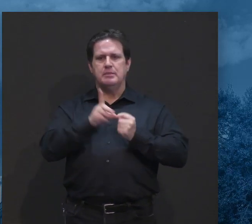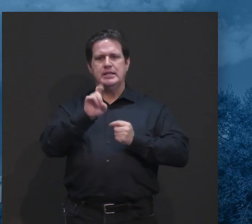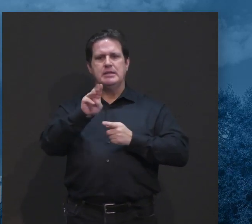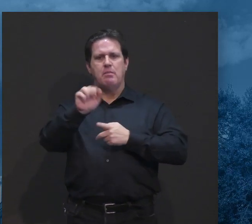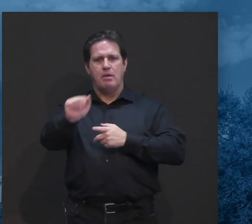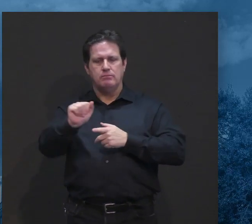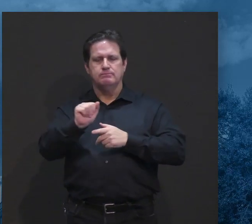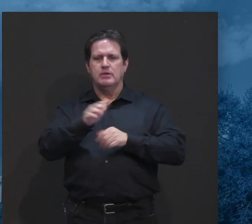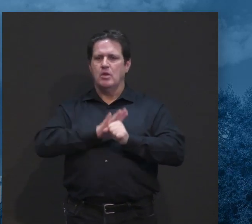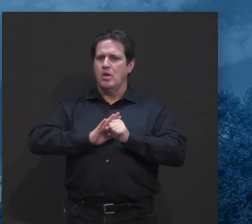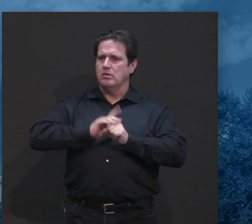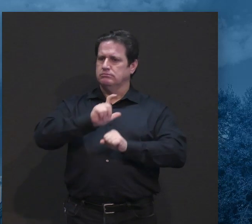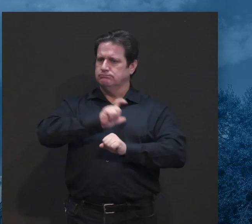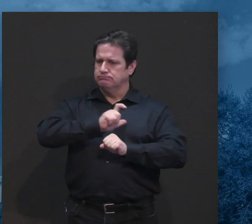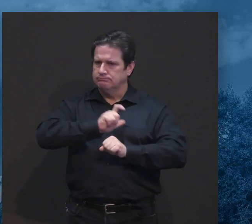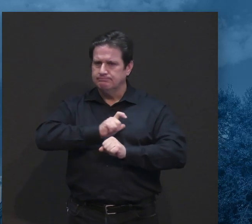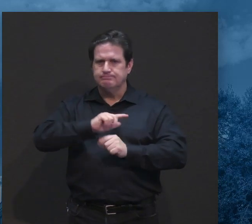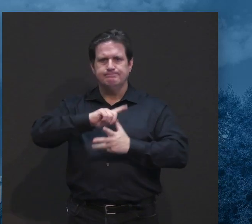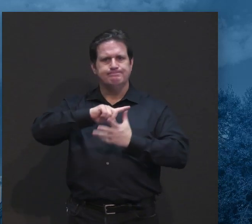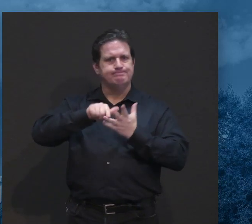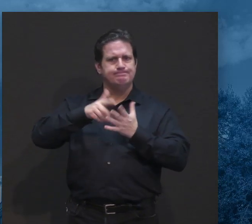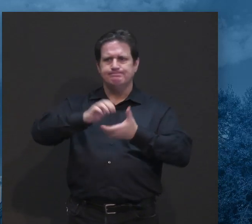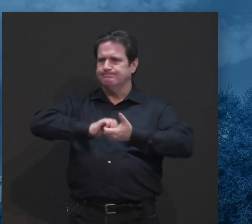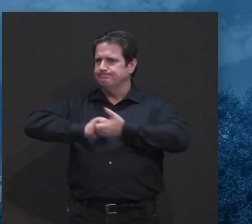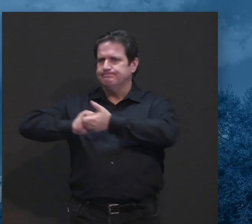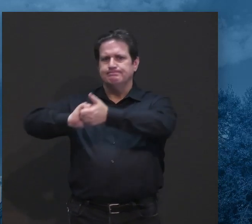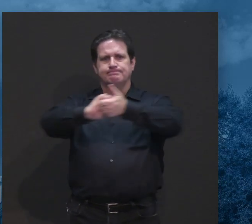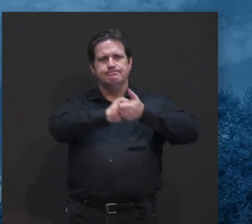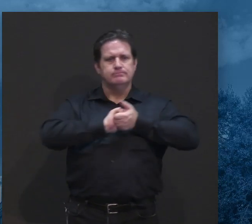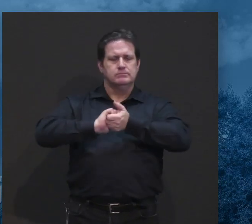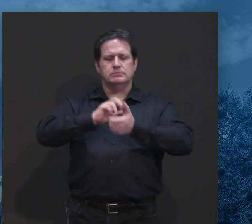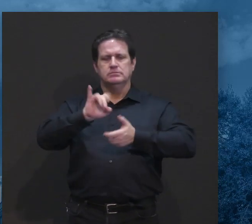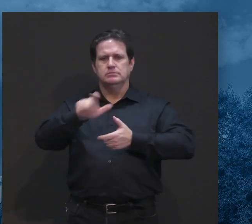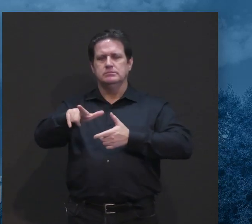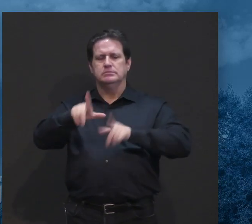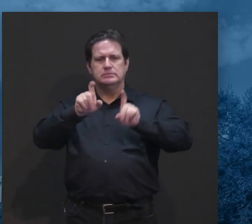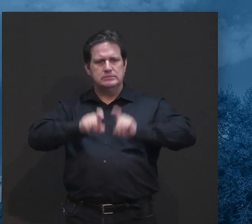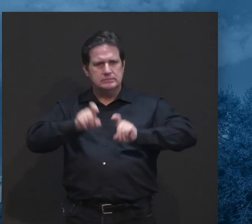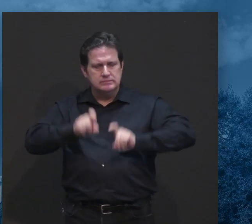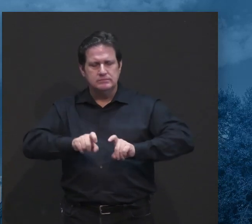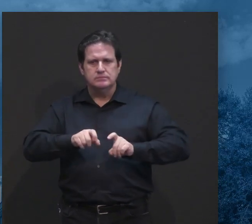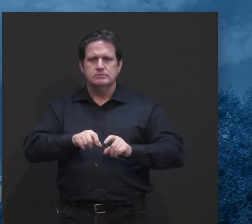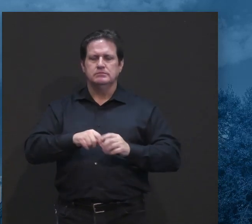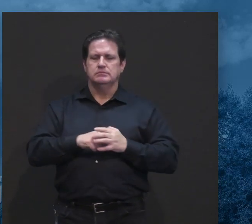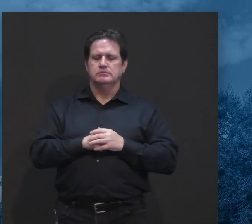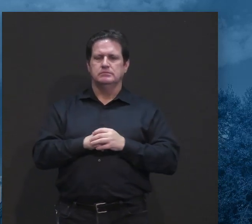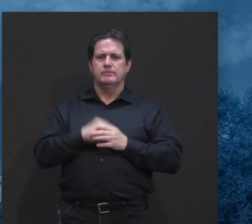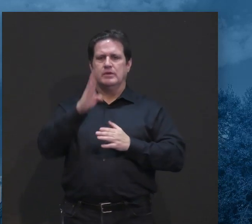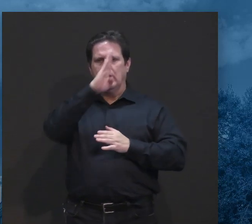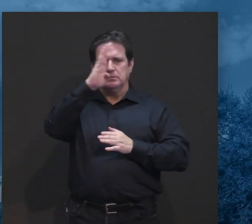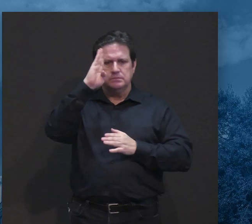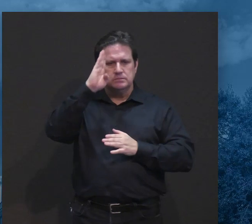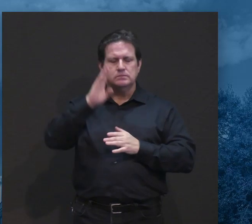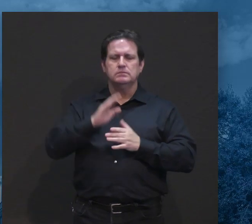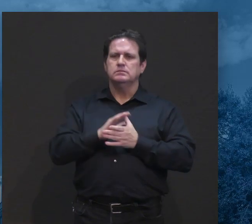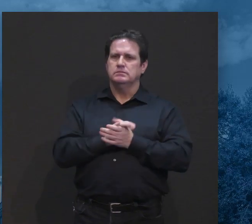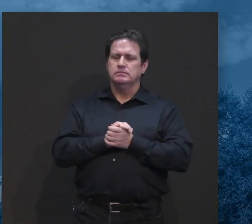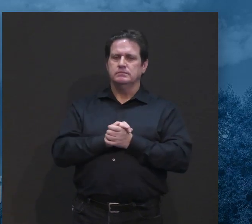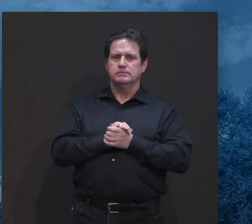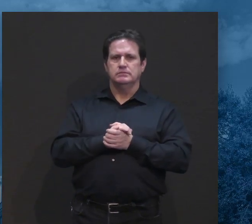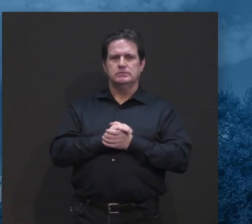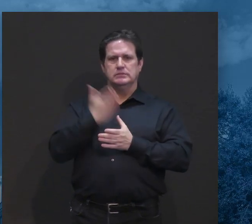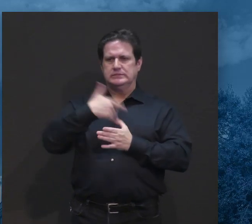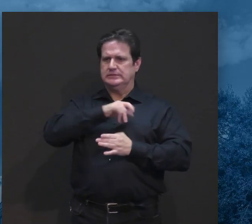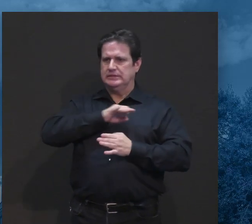our local law enforcement officers, our partners with Newcastle County in testing, our partners at the hospitals, the